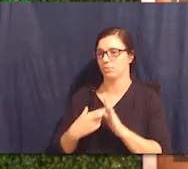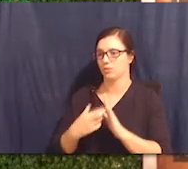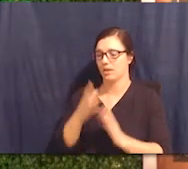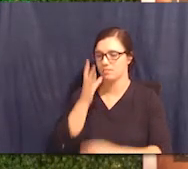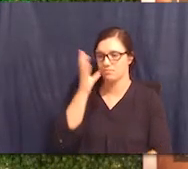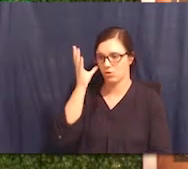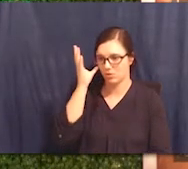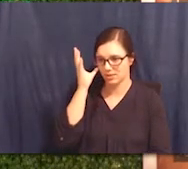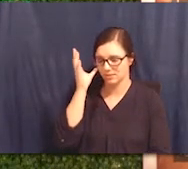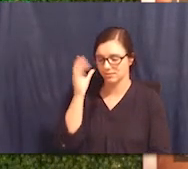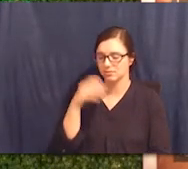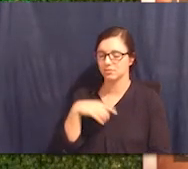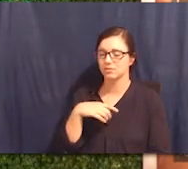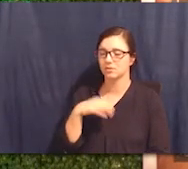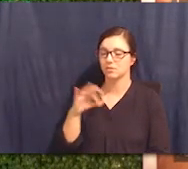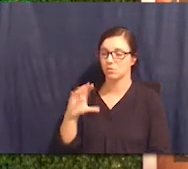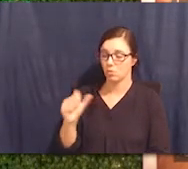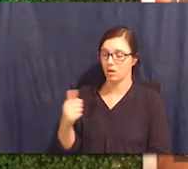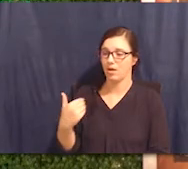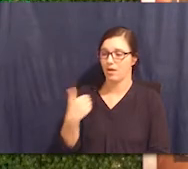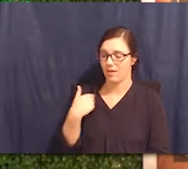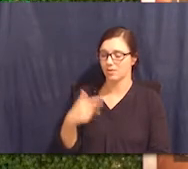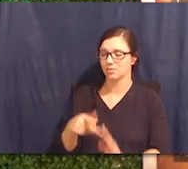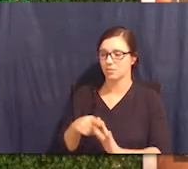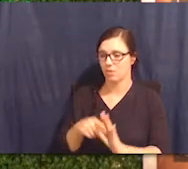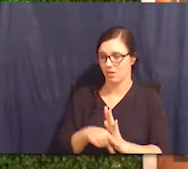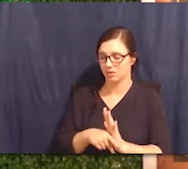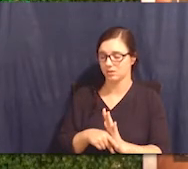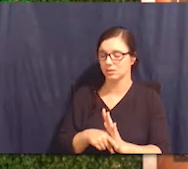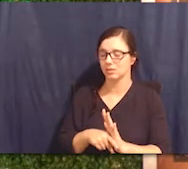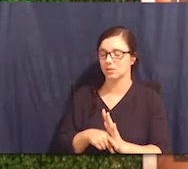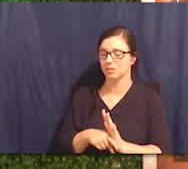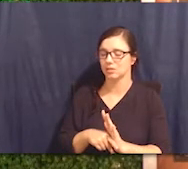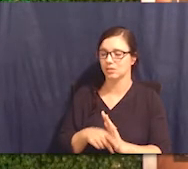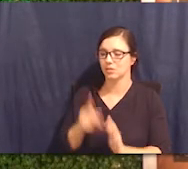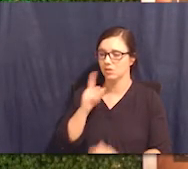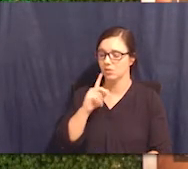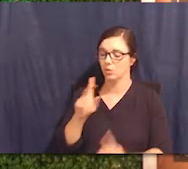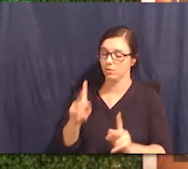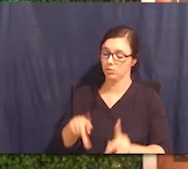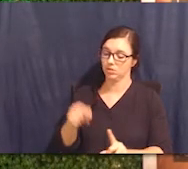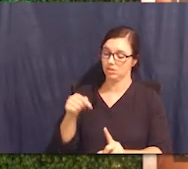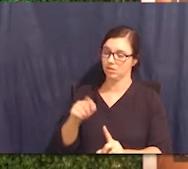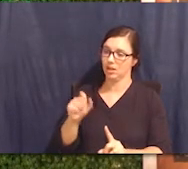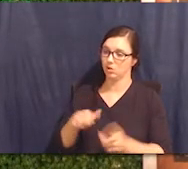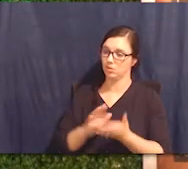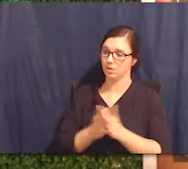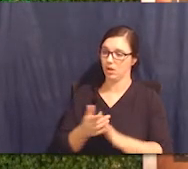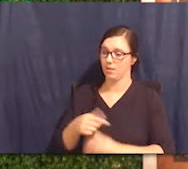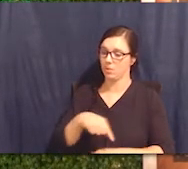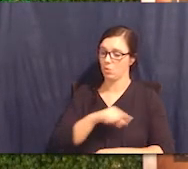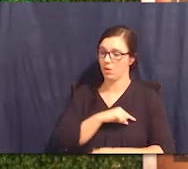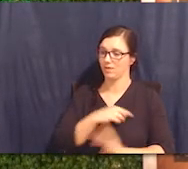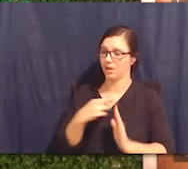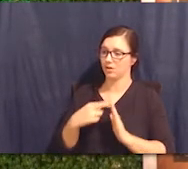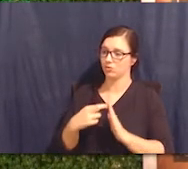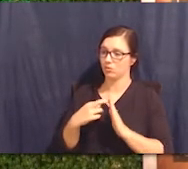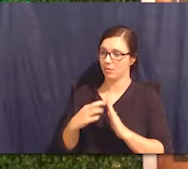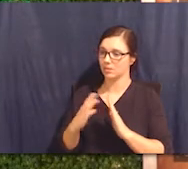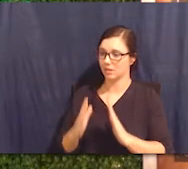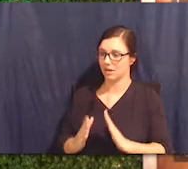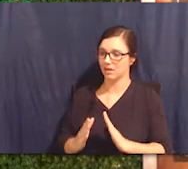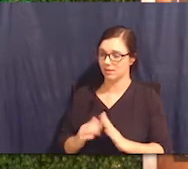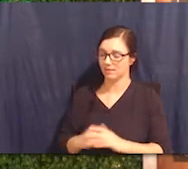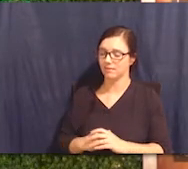parent, Florida has a policy of a person has to become a qualified